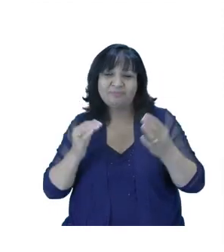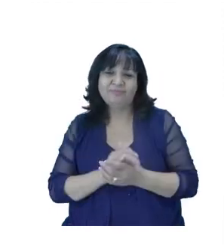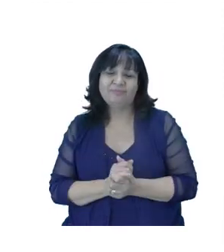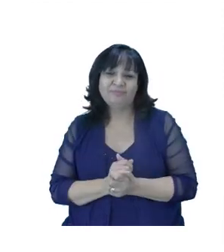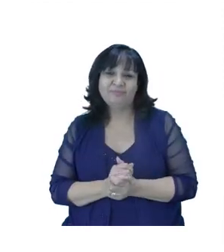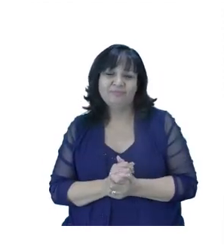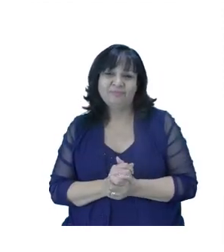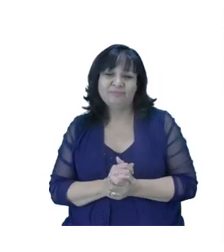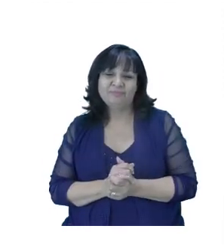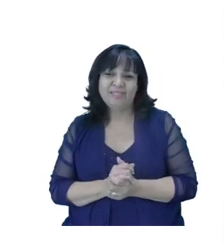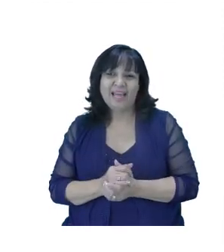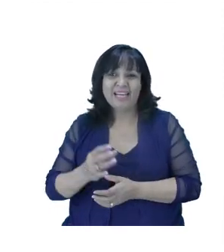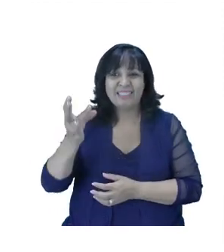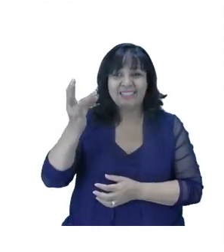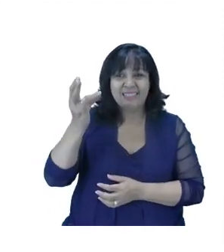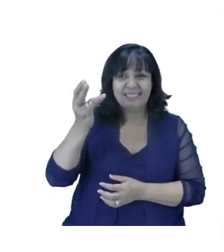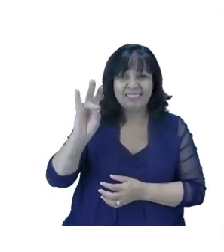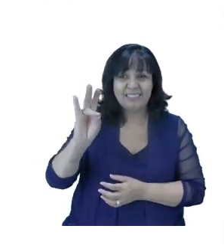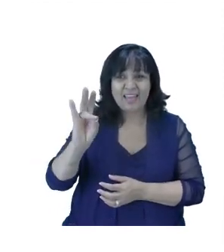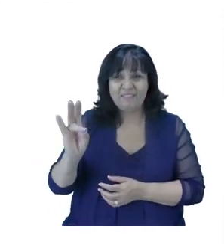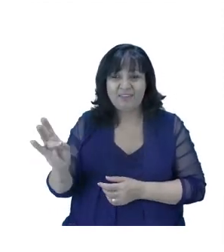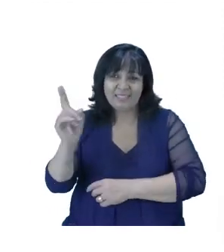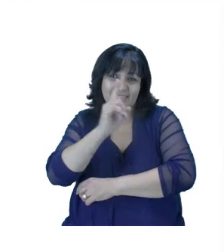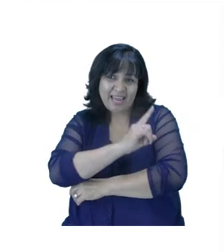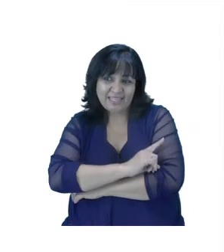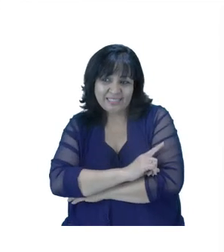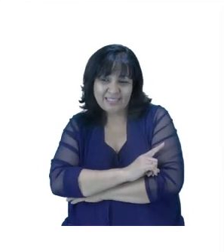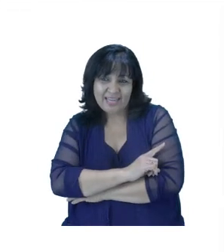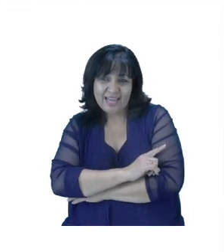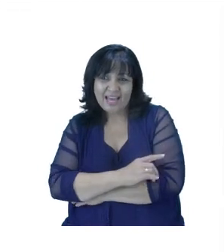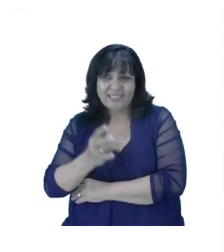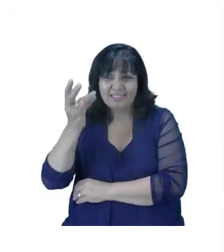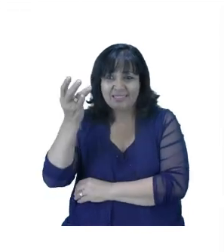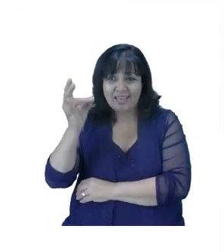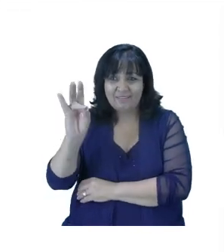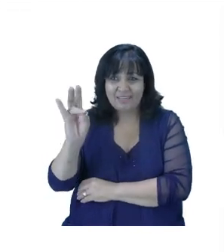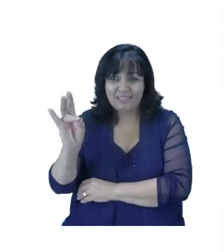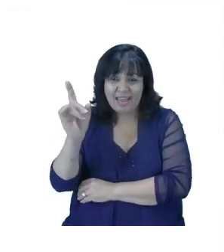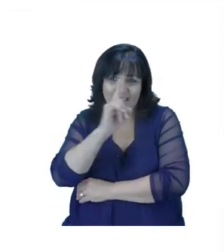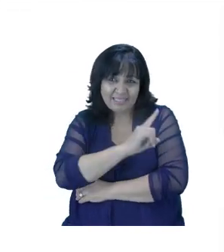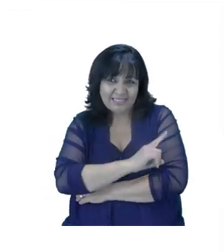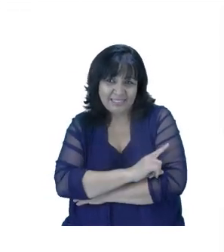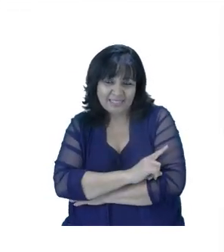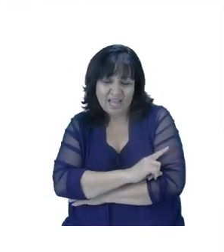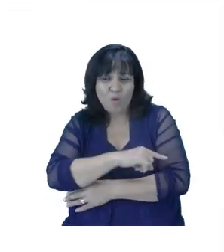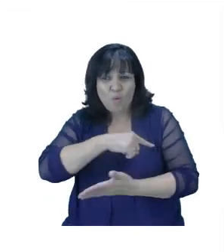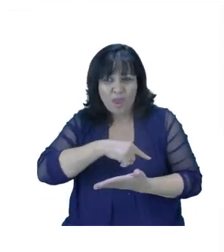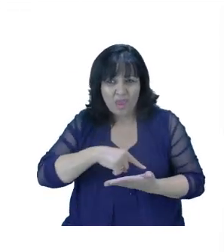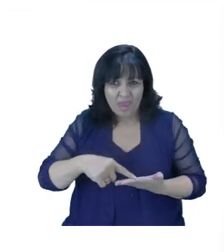There are 7 days, there are 7 days, there are 7 days in